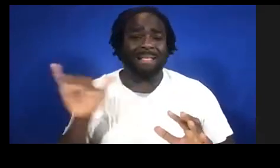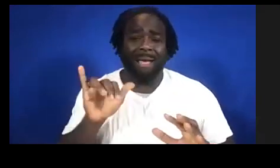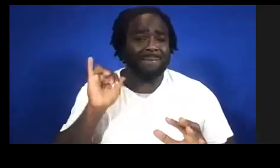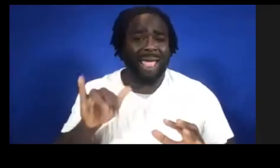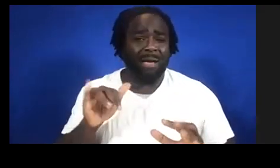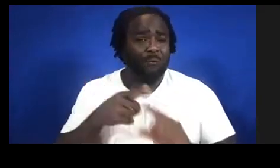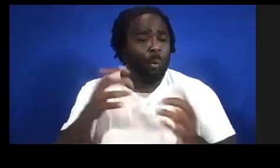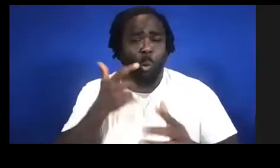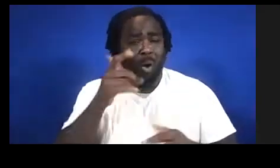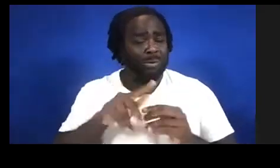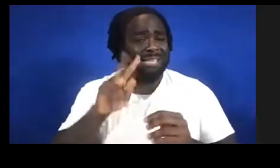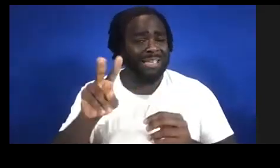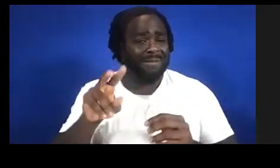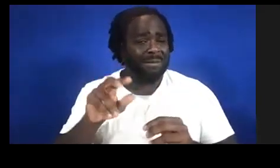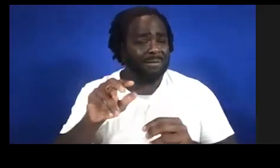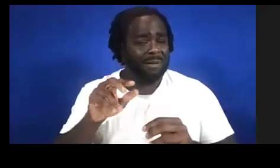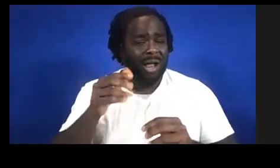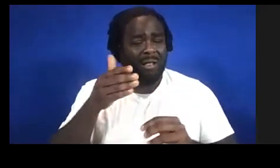A mountain lion is different.